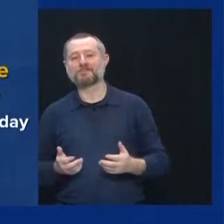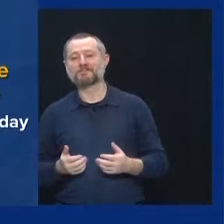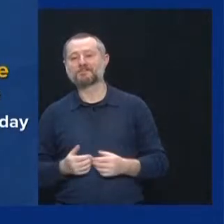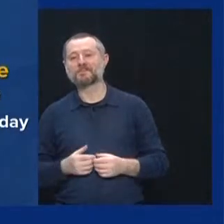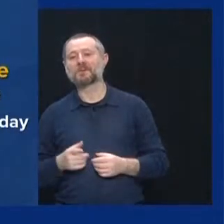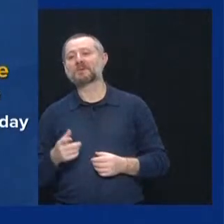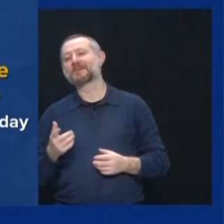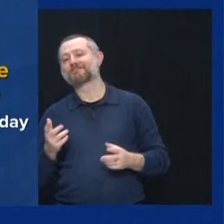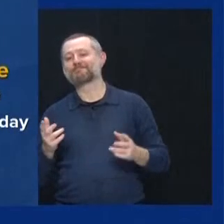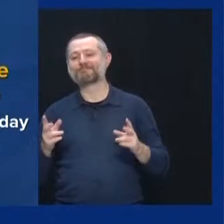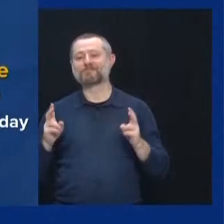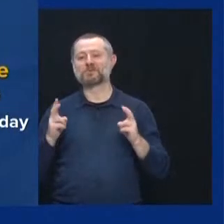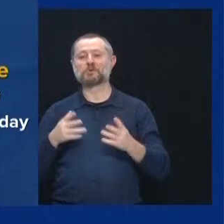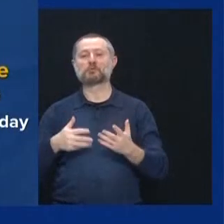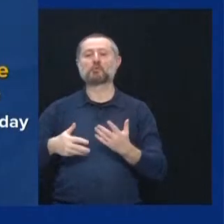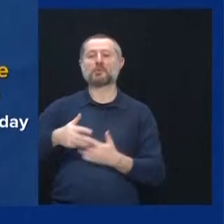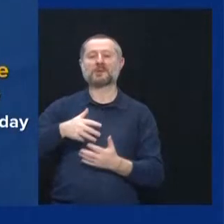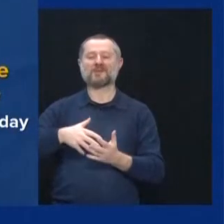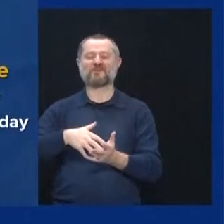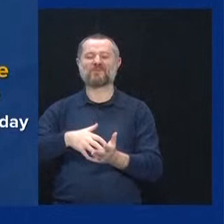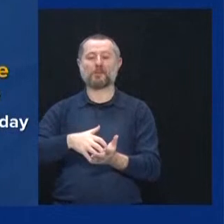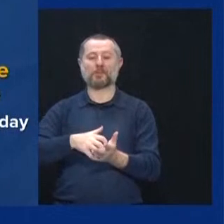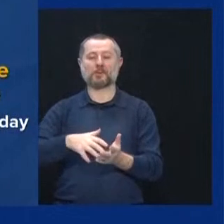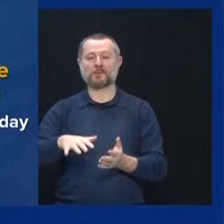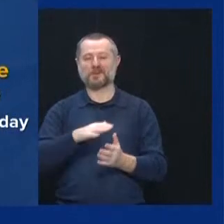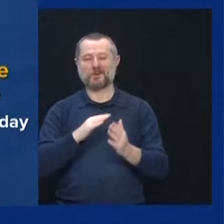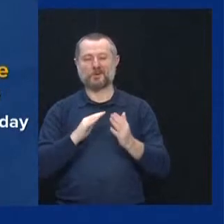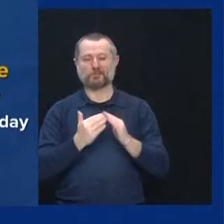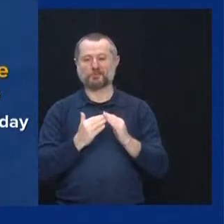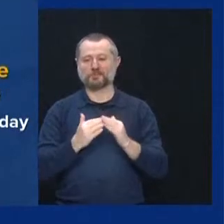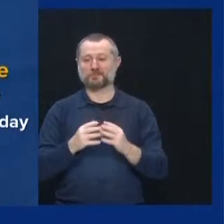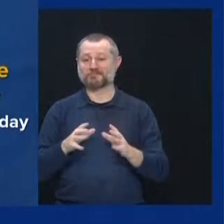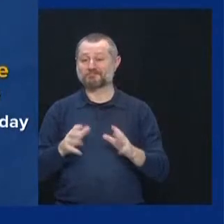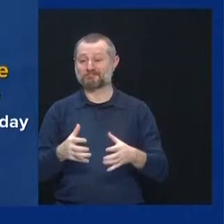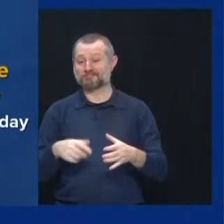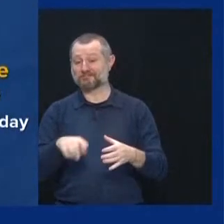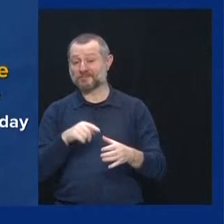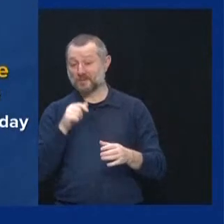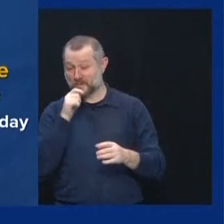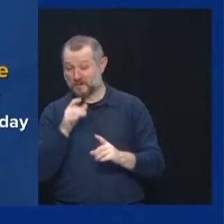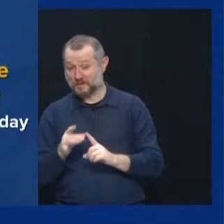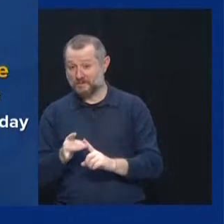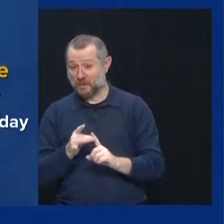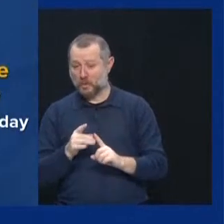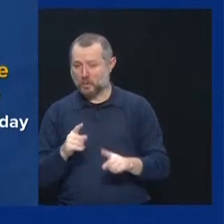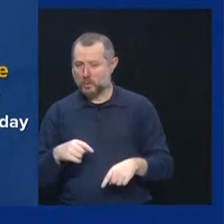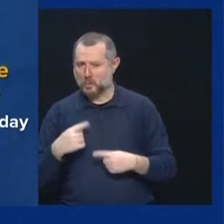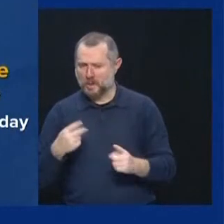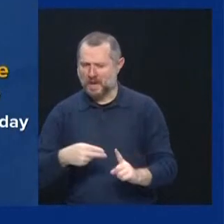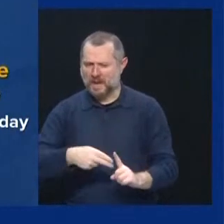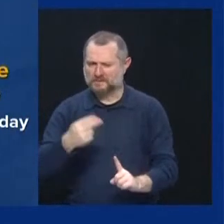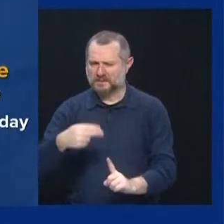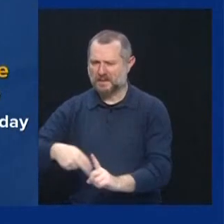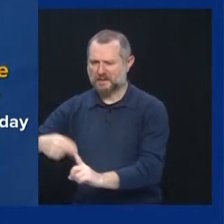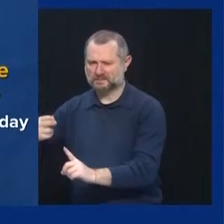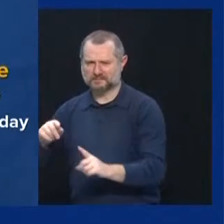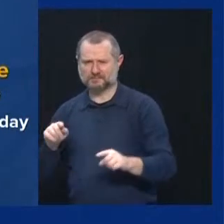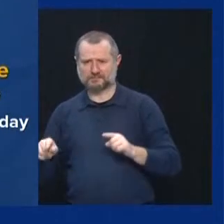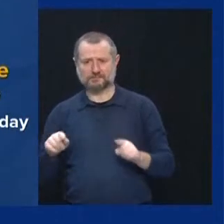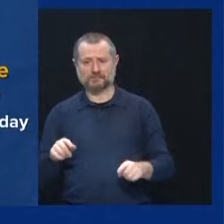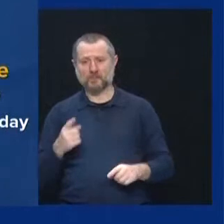vulnerable communities, where we know the positivity is high and the vaccination rate is